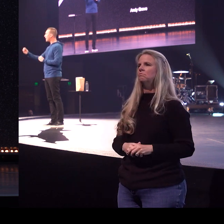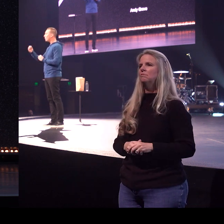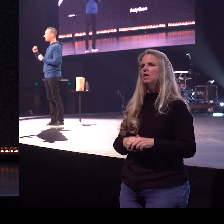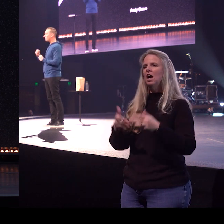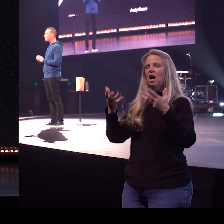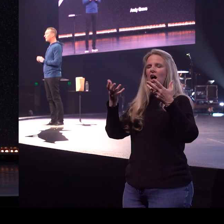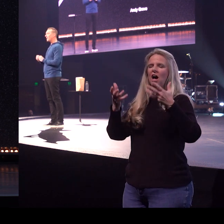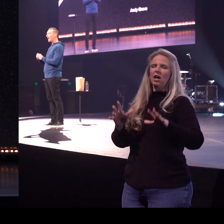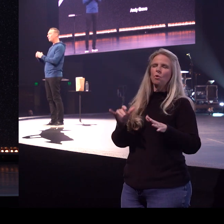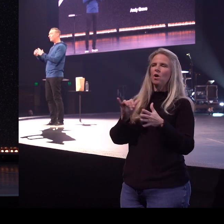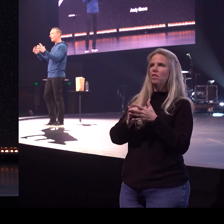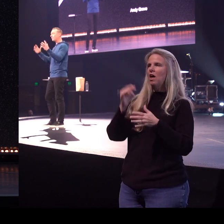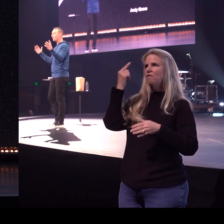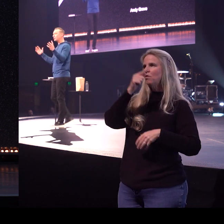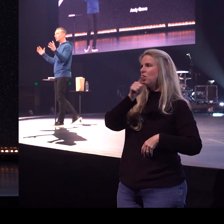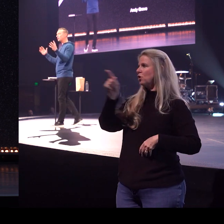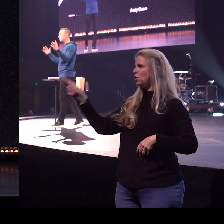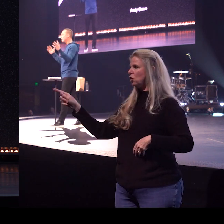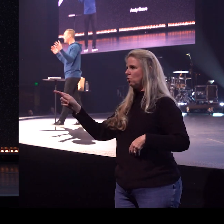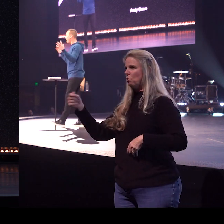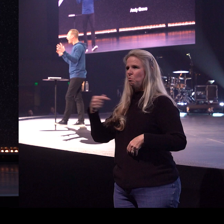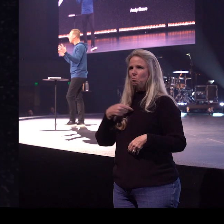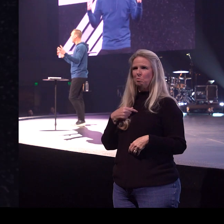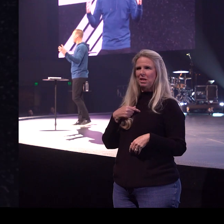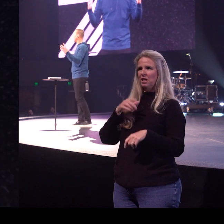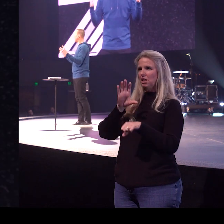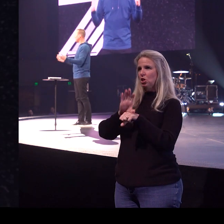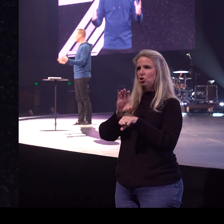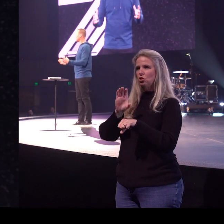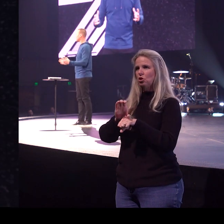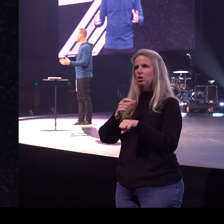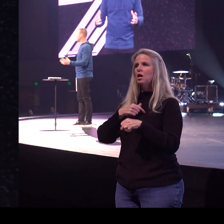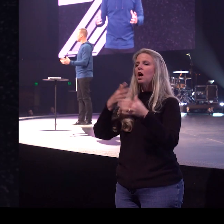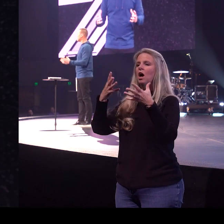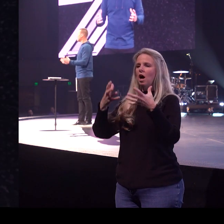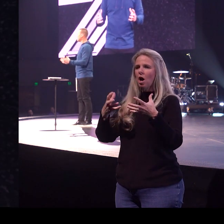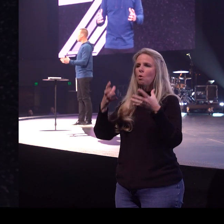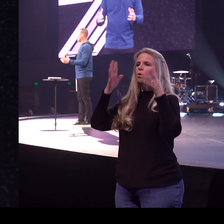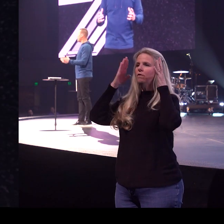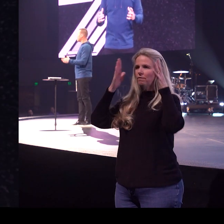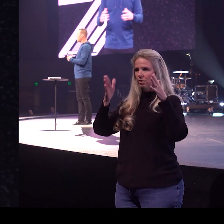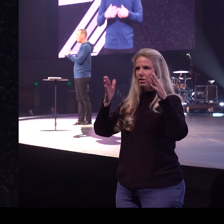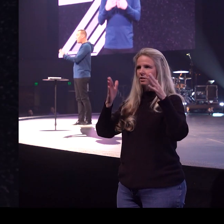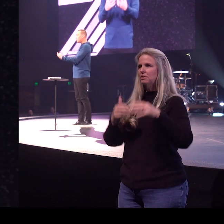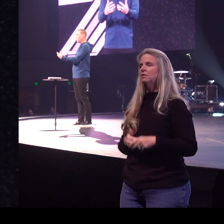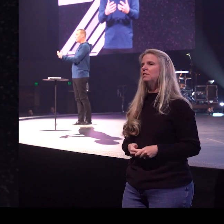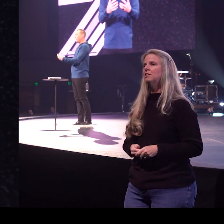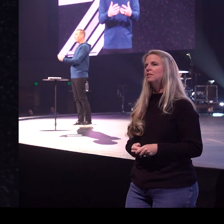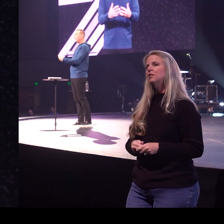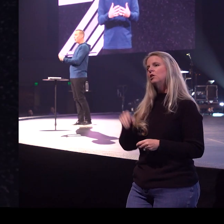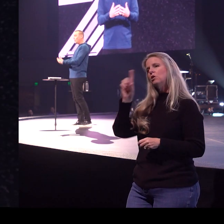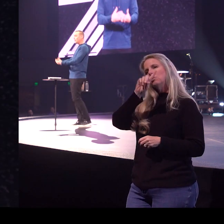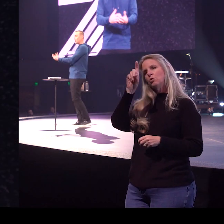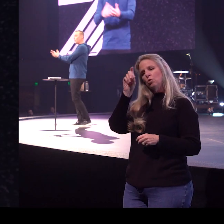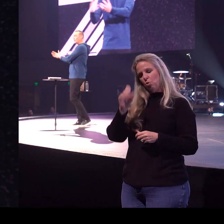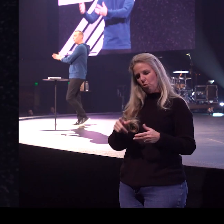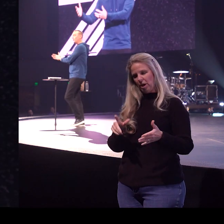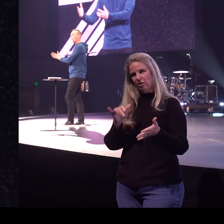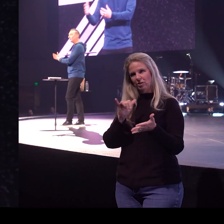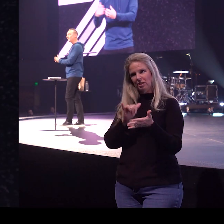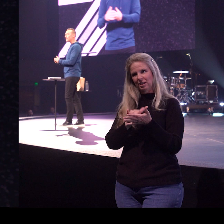you. I don't want that for me. I don't want that for our church. I want to have focus. And so the question as we go